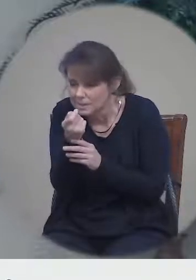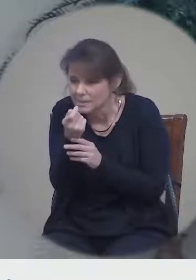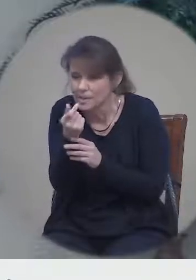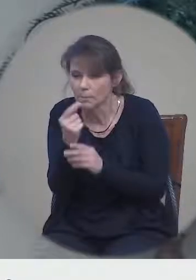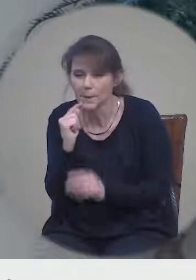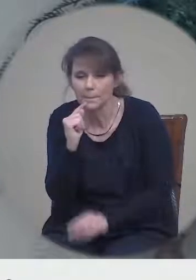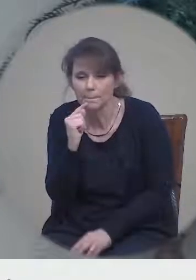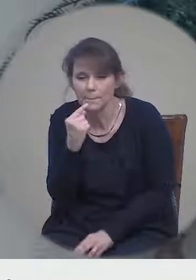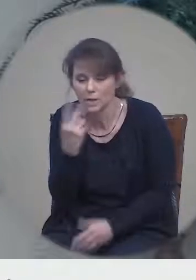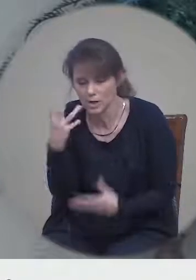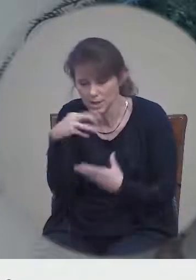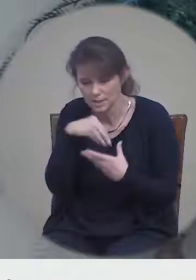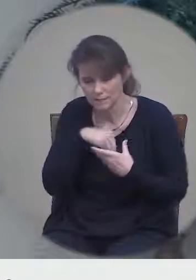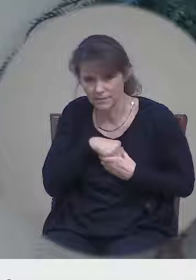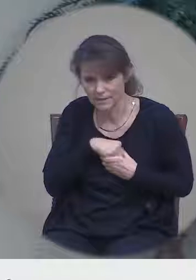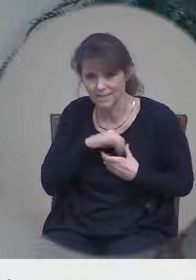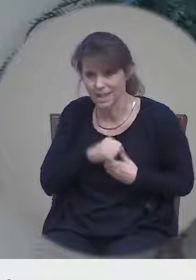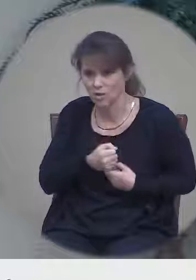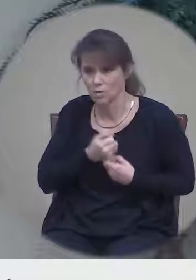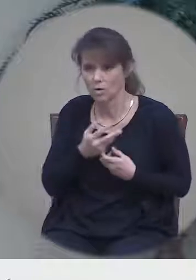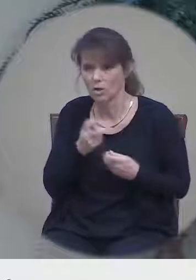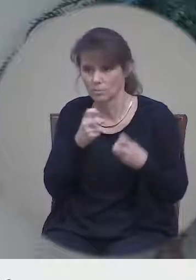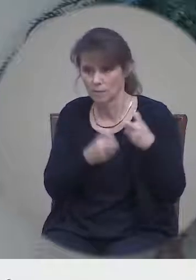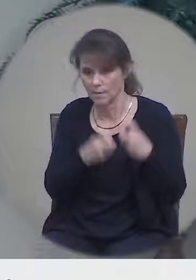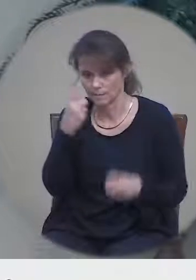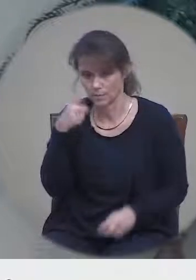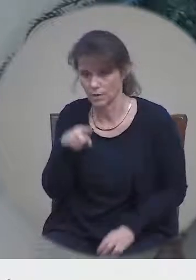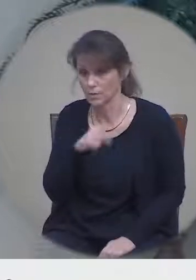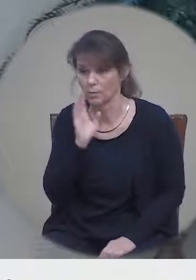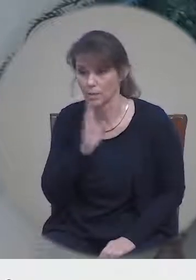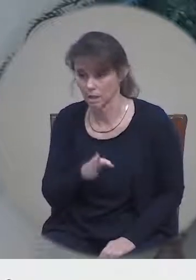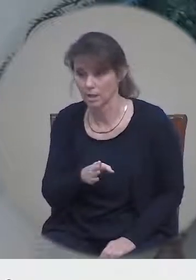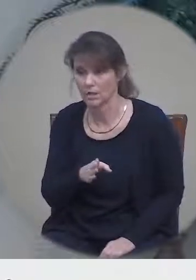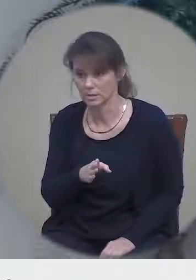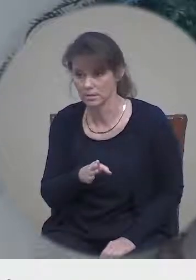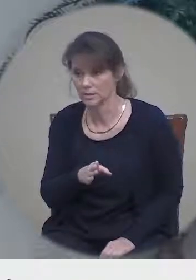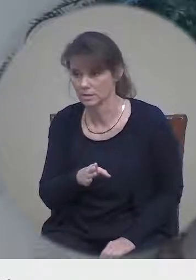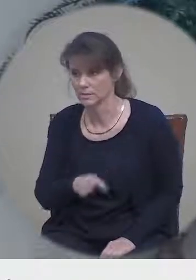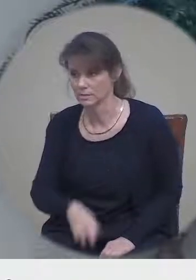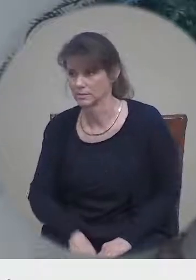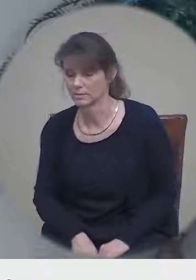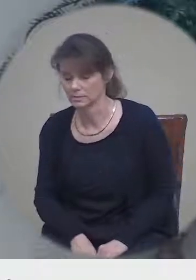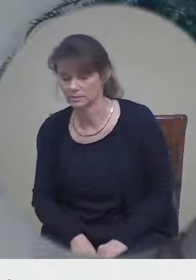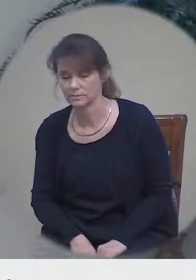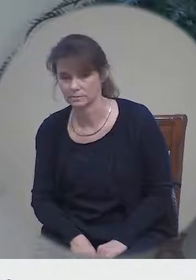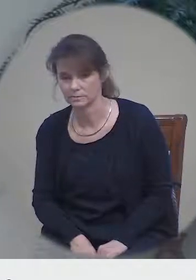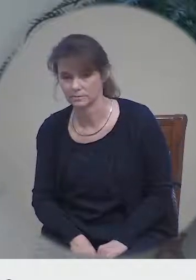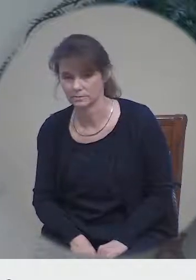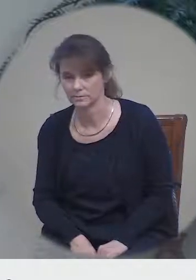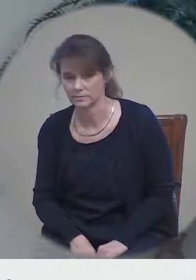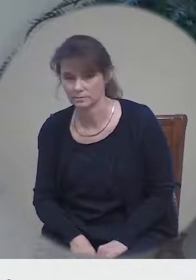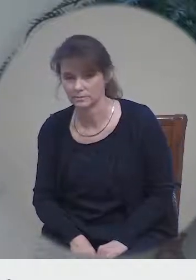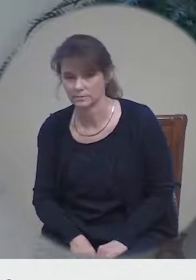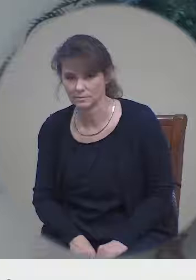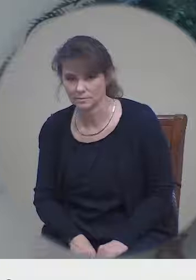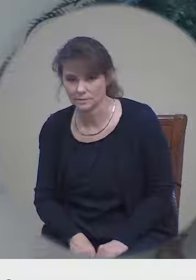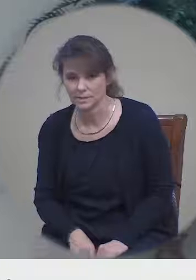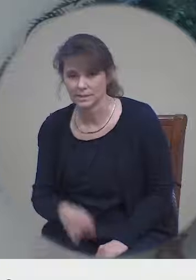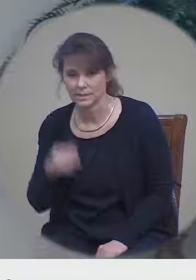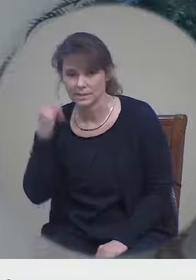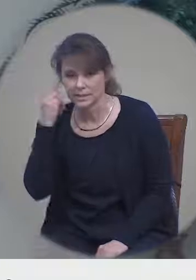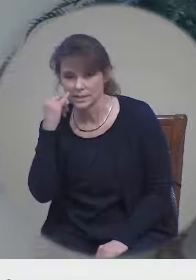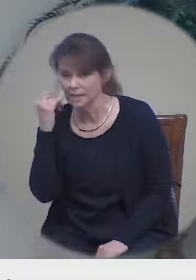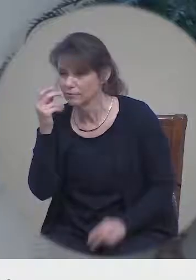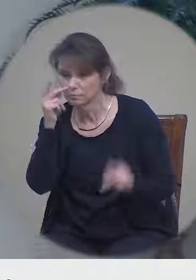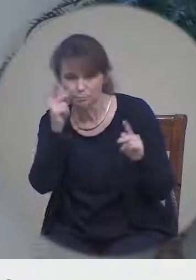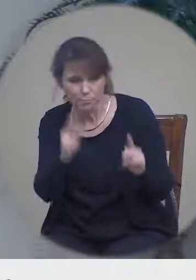cause trouble. And by this many become defiled. Lest there be any fornicator